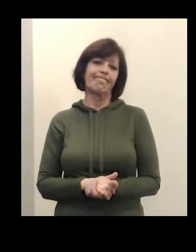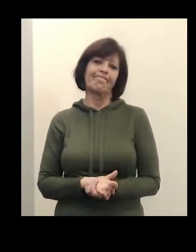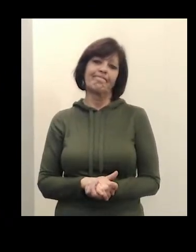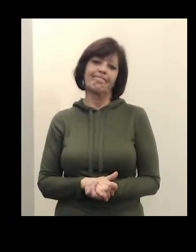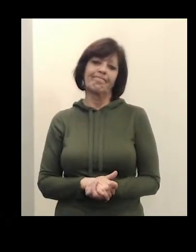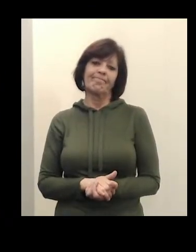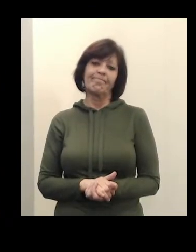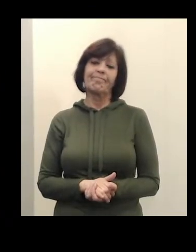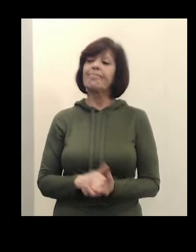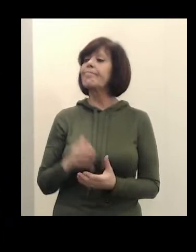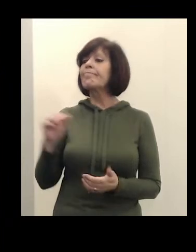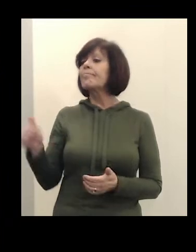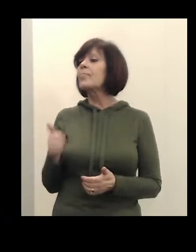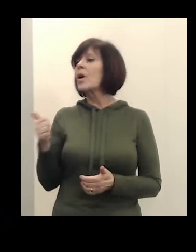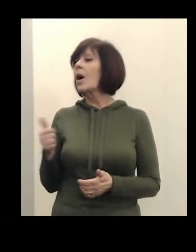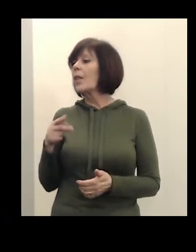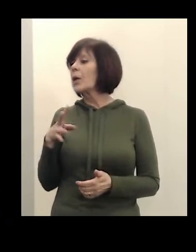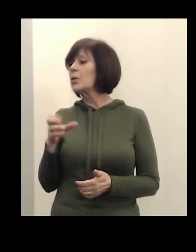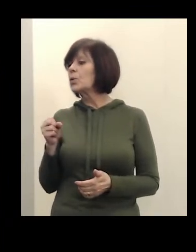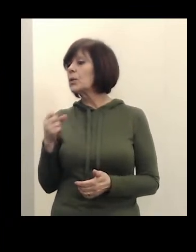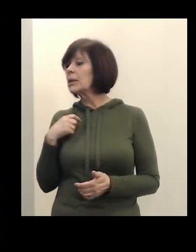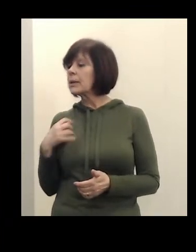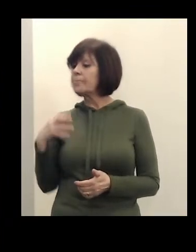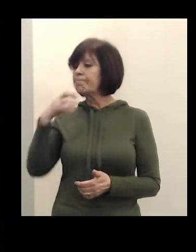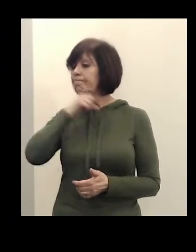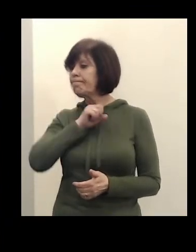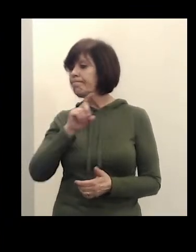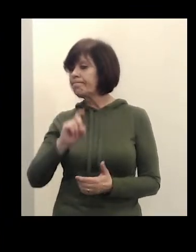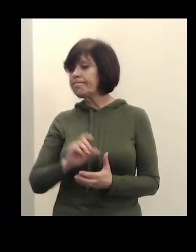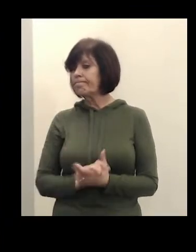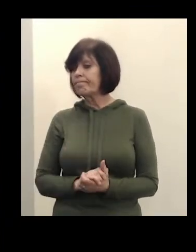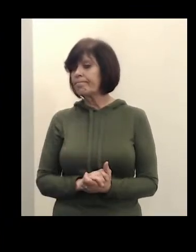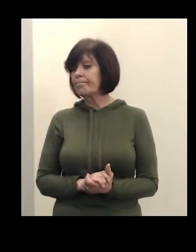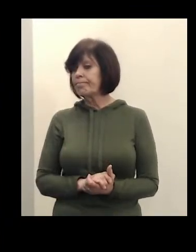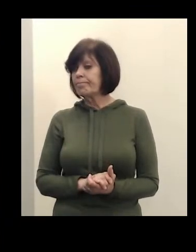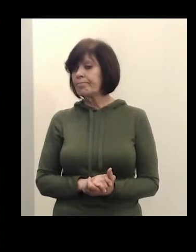Is there any other media outlet I didn't call on?